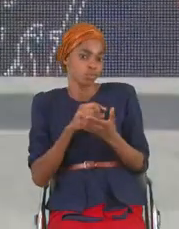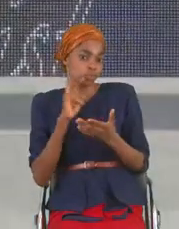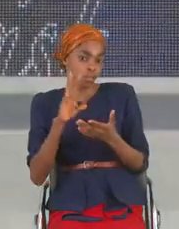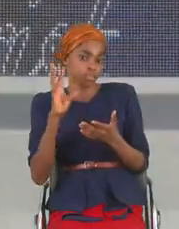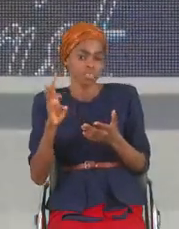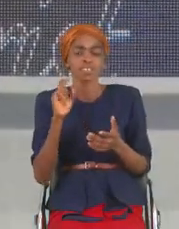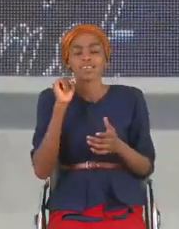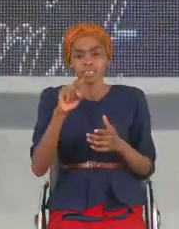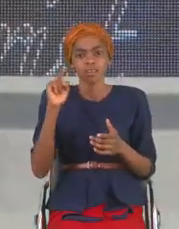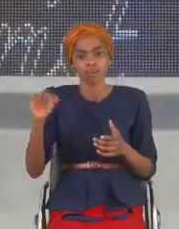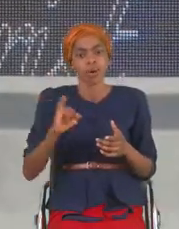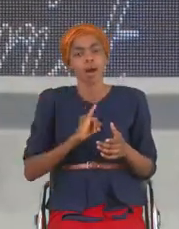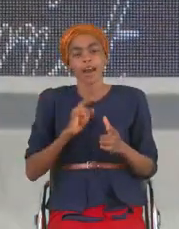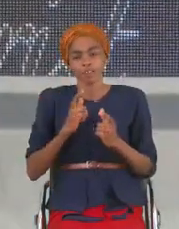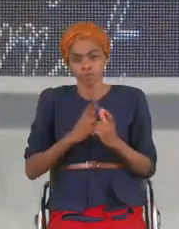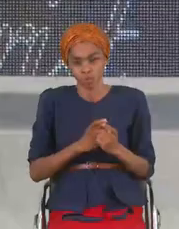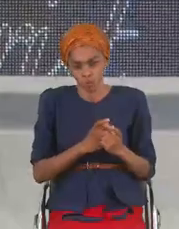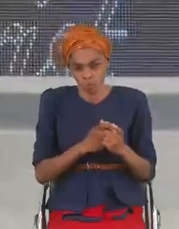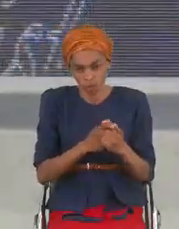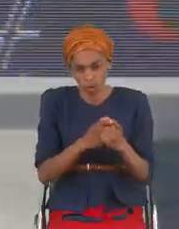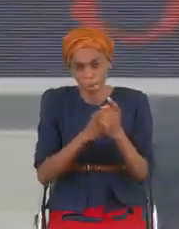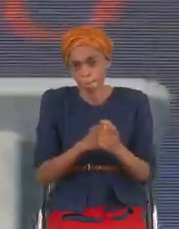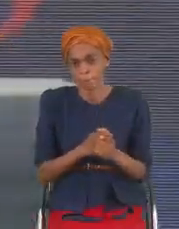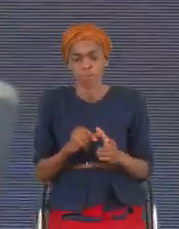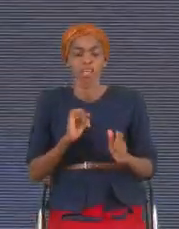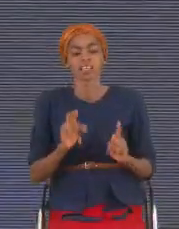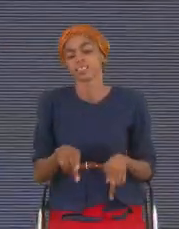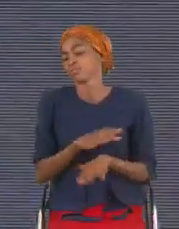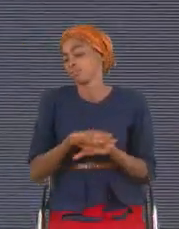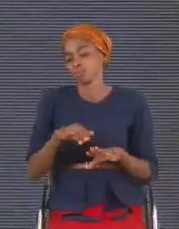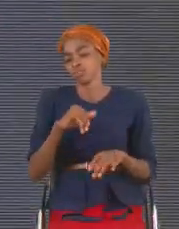I so run. I don't just